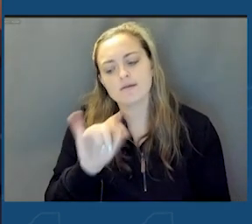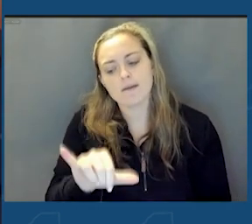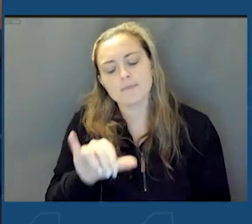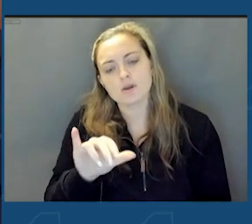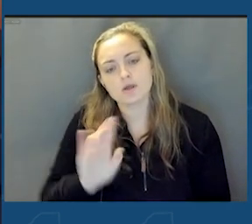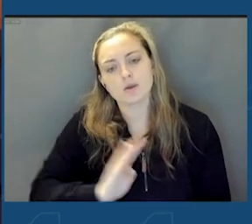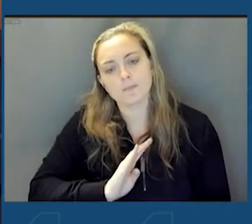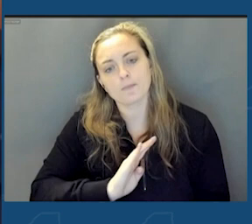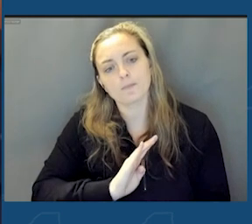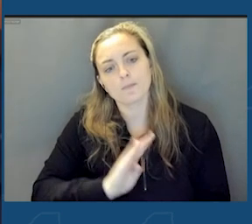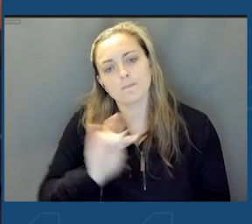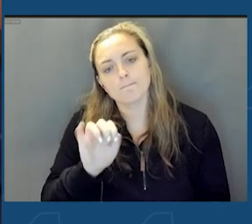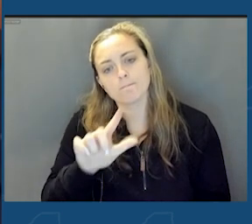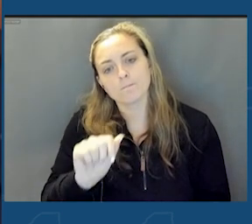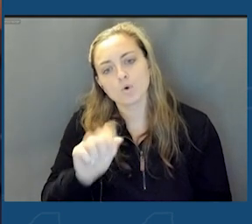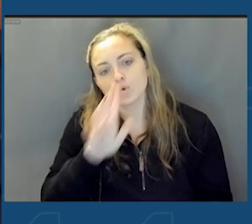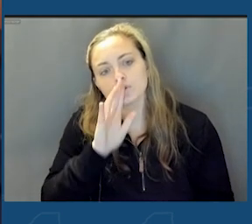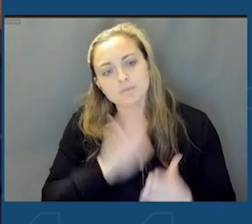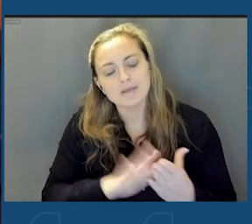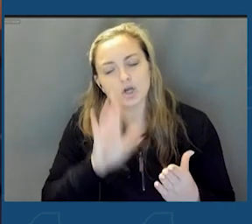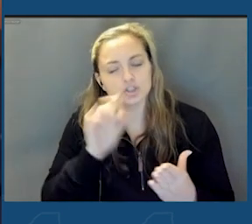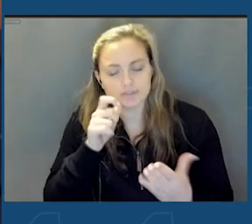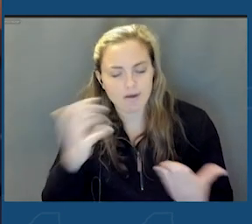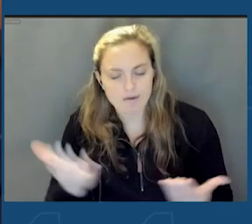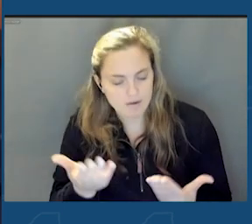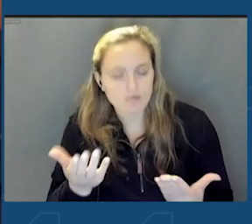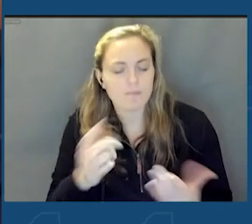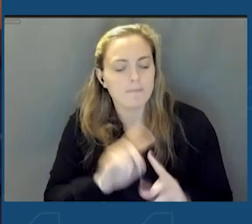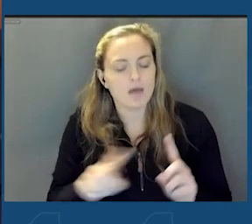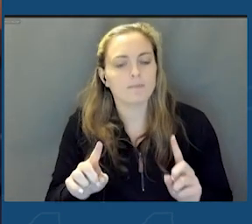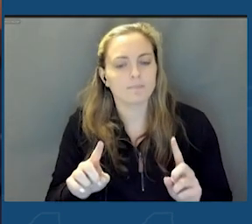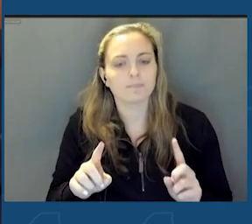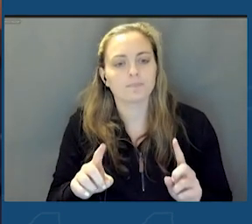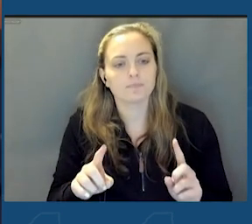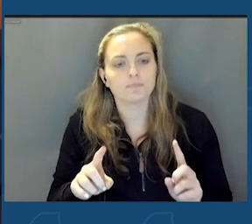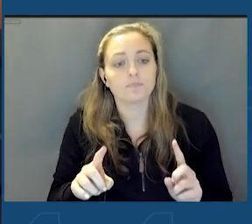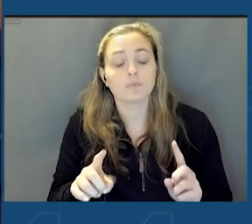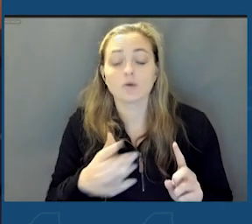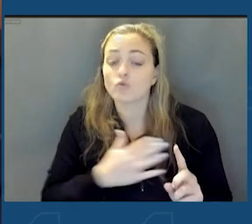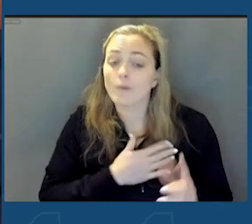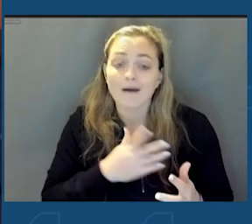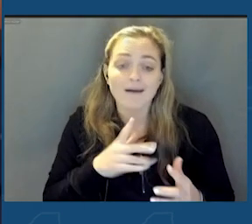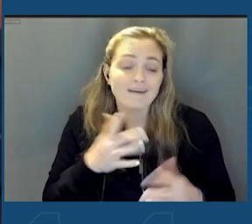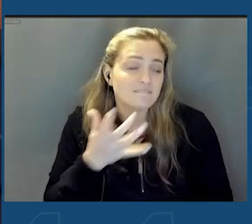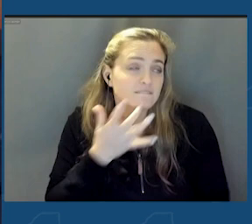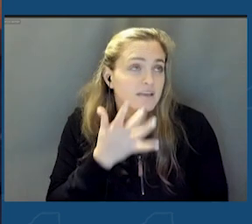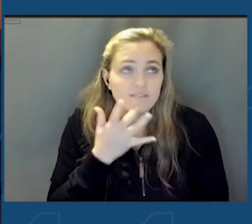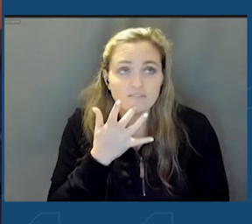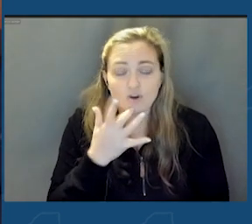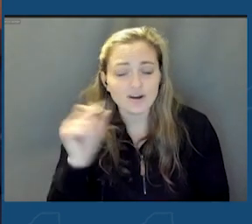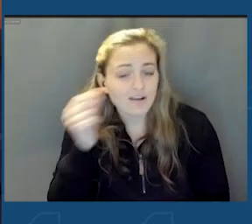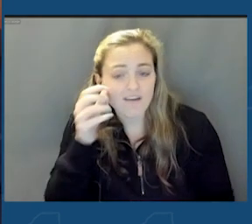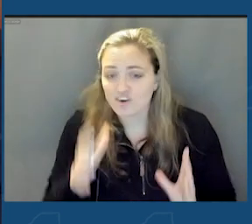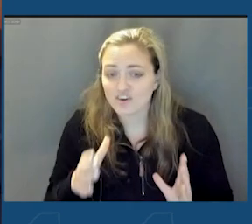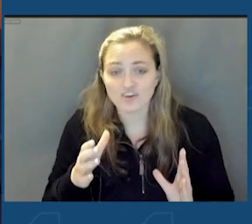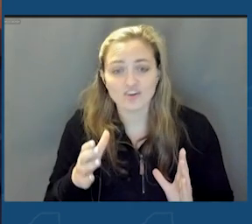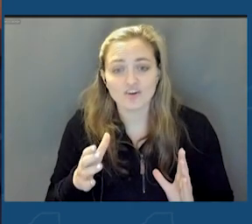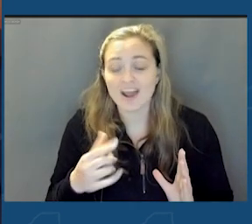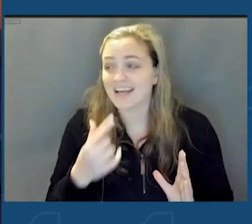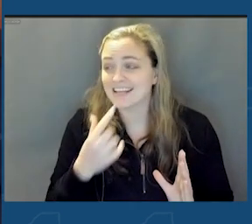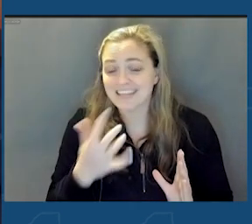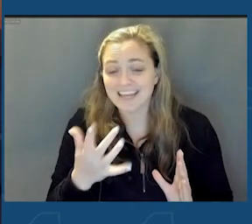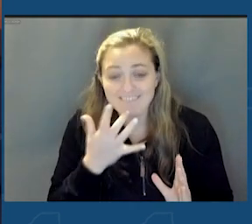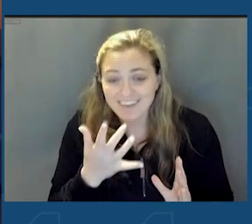Diana Yella, in her absence. Now, to my favorite governor. And I say favorite